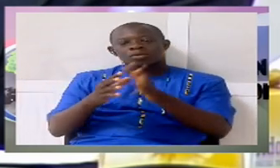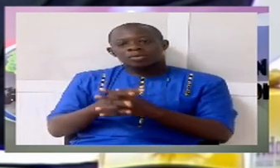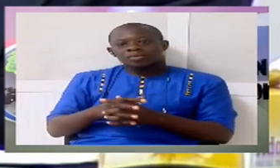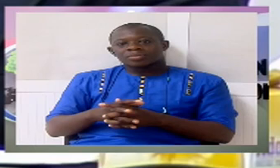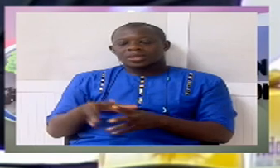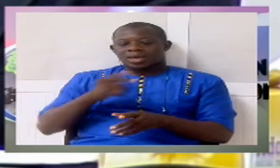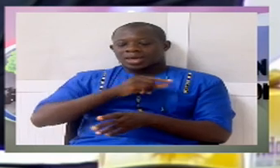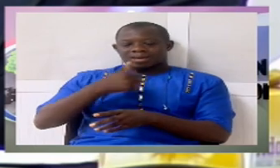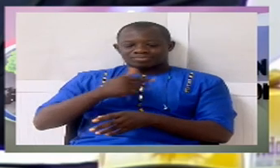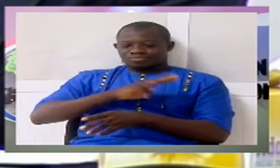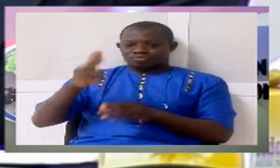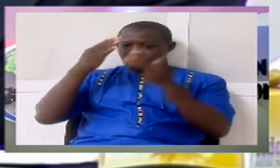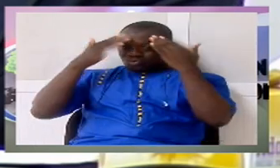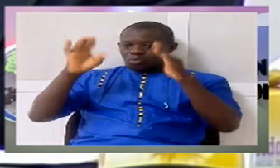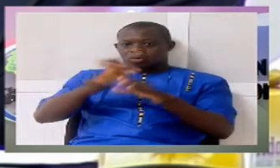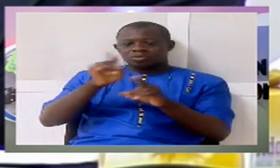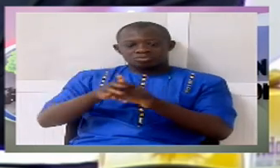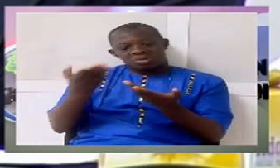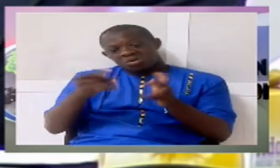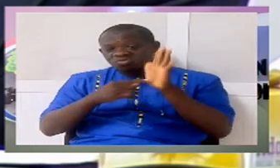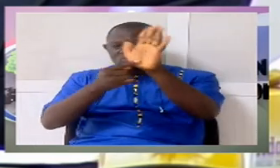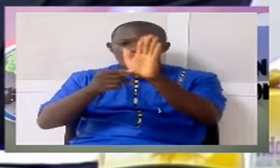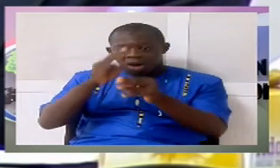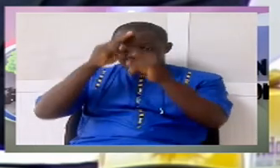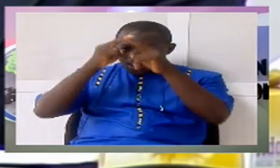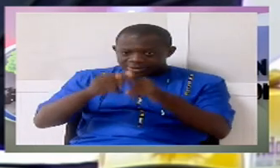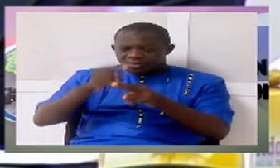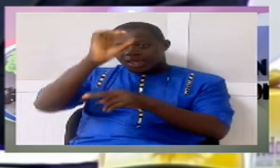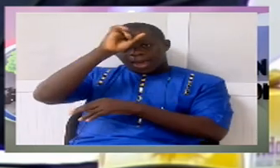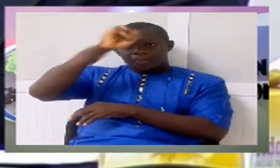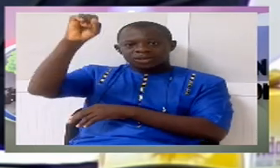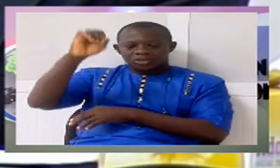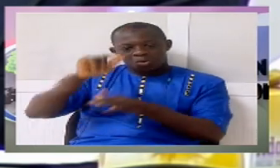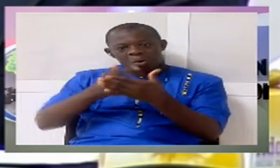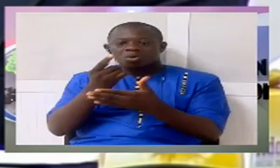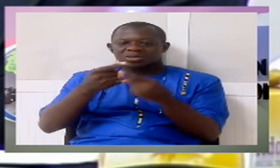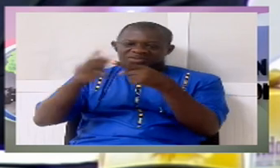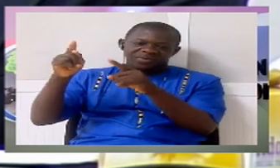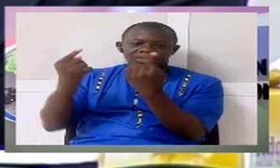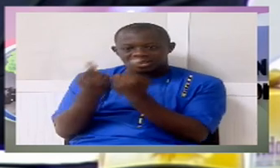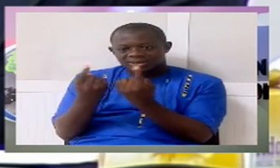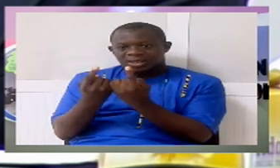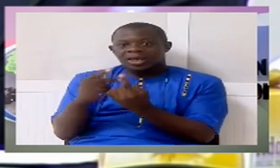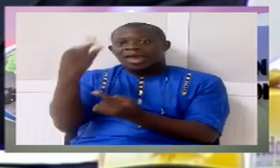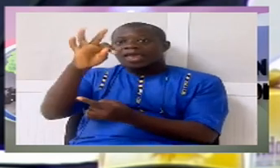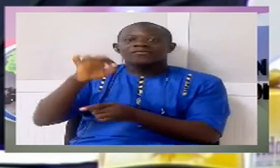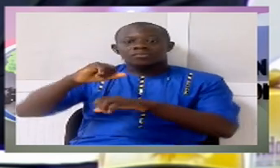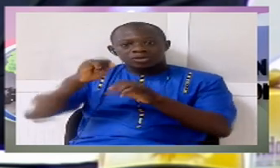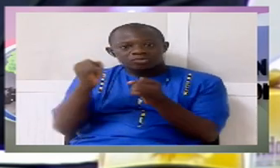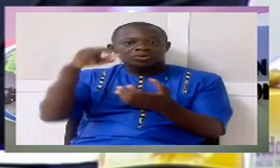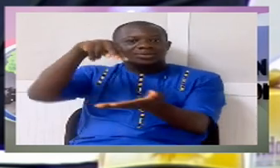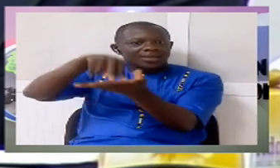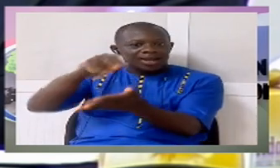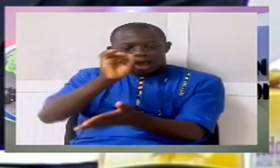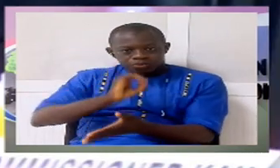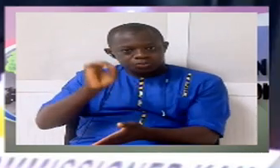I don't know what to call that, maybe respect for the president or whatever. Te amut fofu rek de ko xamne gis nañ dal taxawulo pour